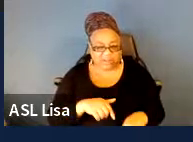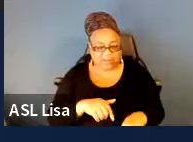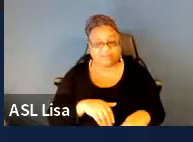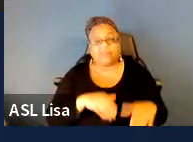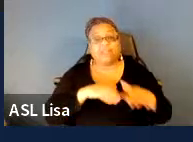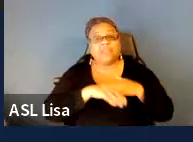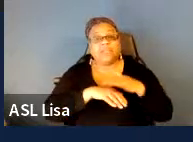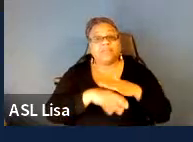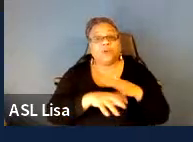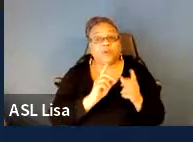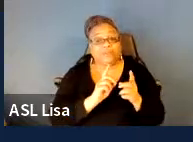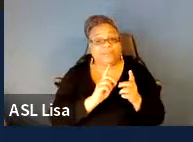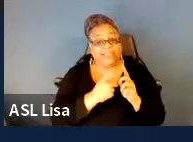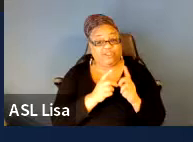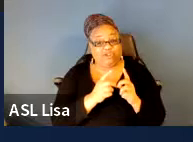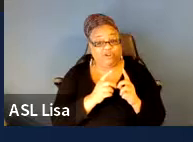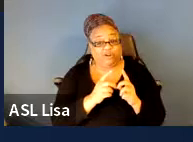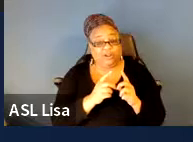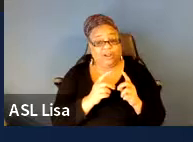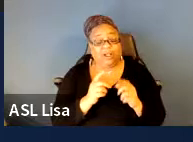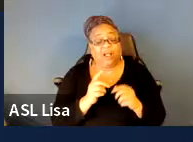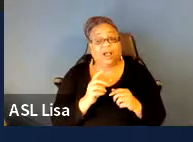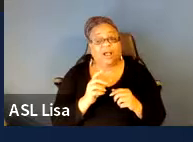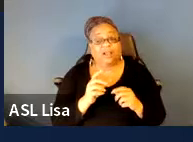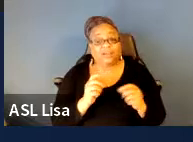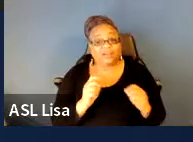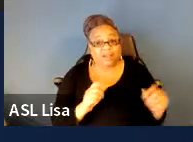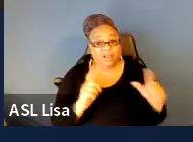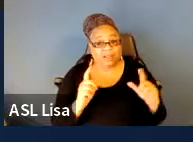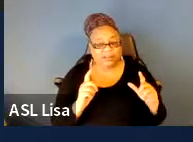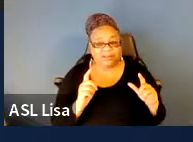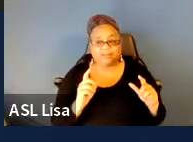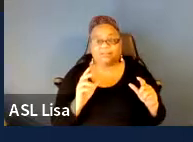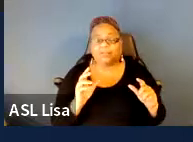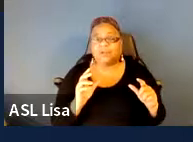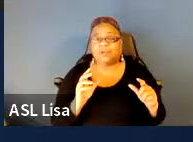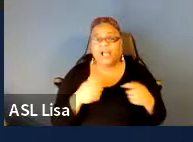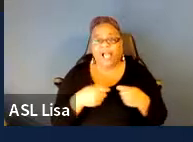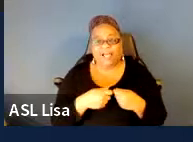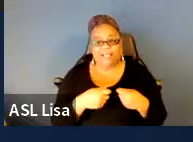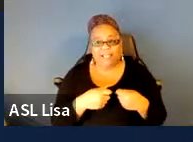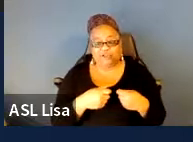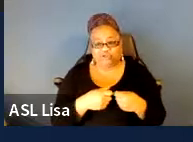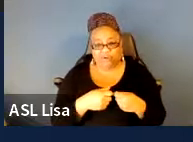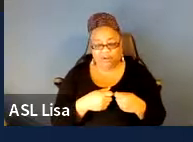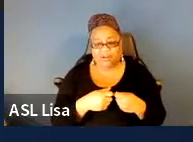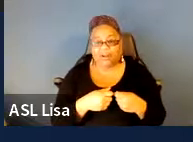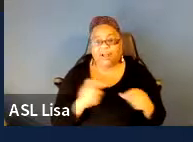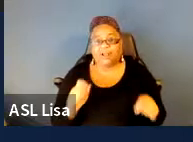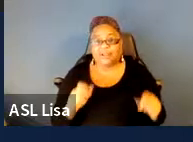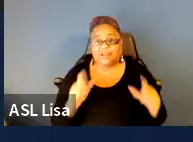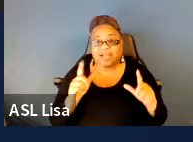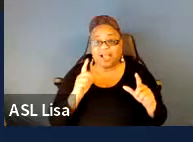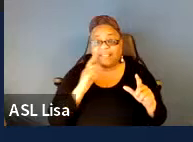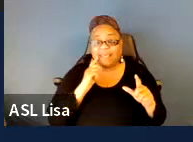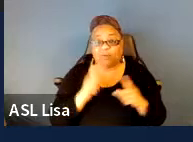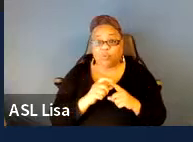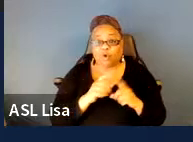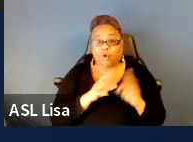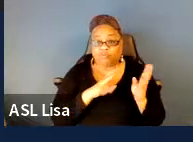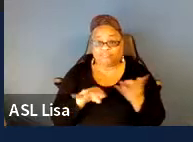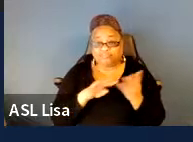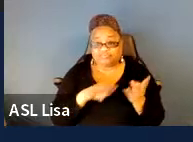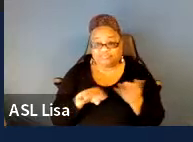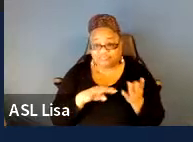signage, electronic signs that stream or scroll content, and they're also known as variable message